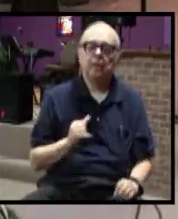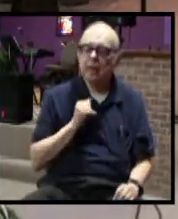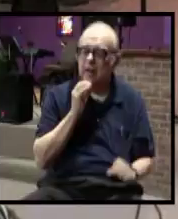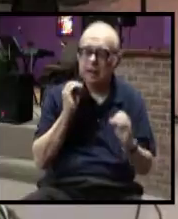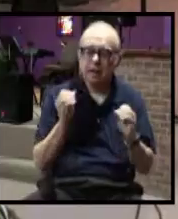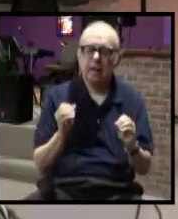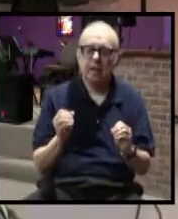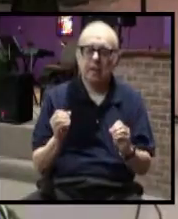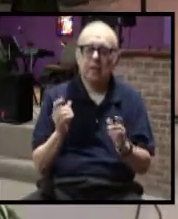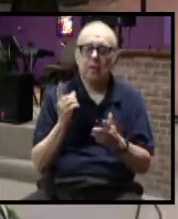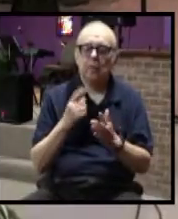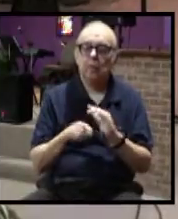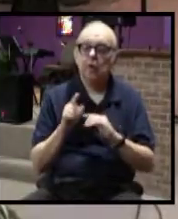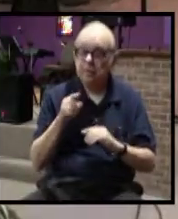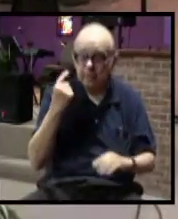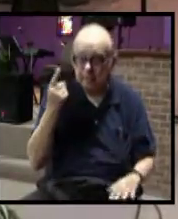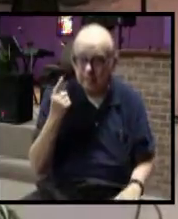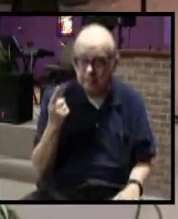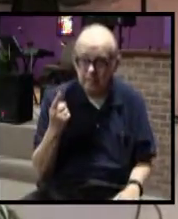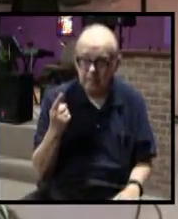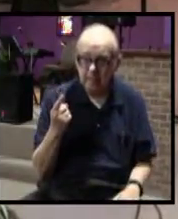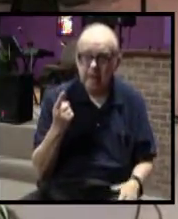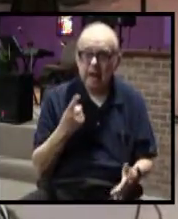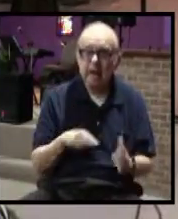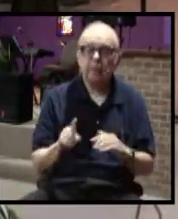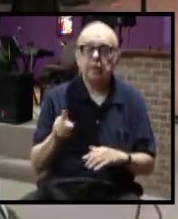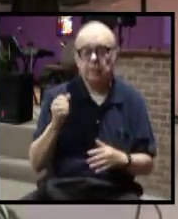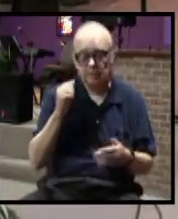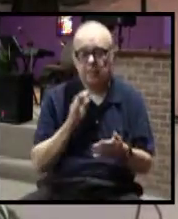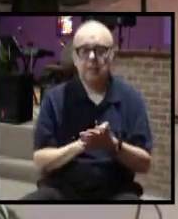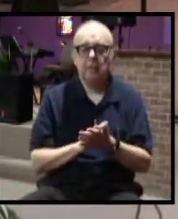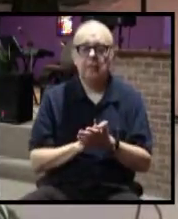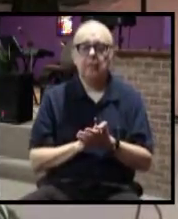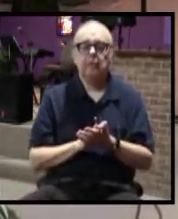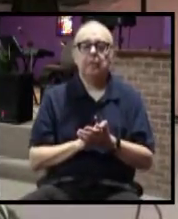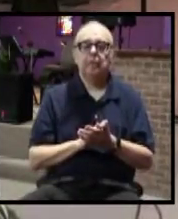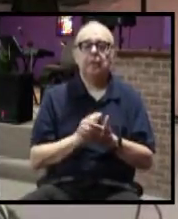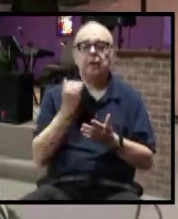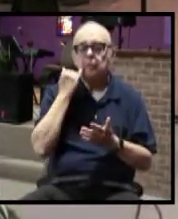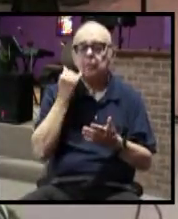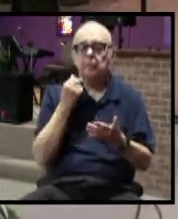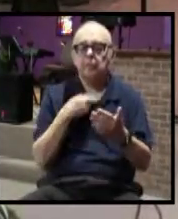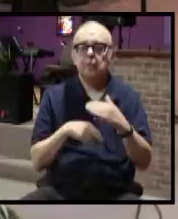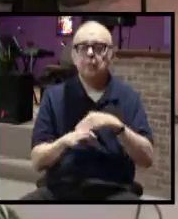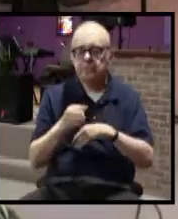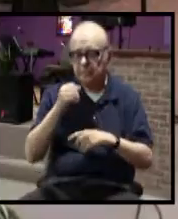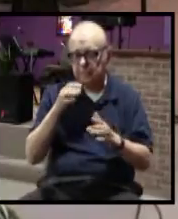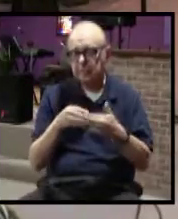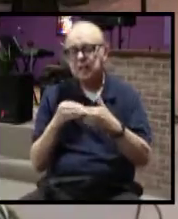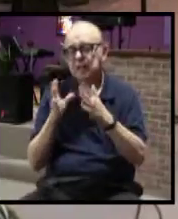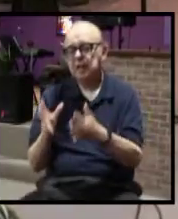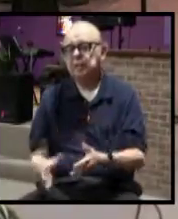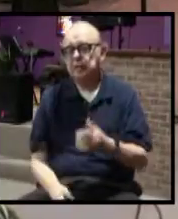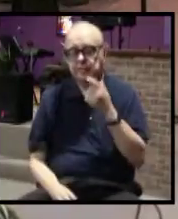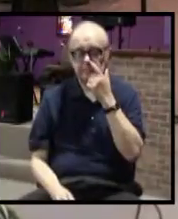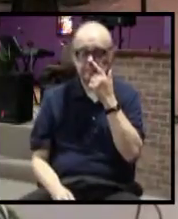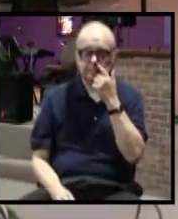Because he definitely was not going to teach what you think and what you believe if you were one of the religious leaders.